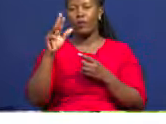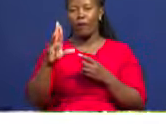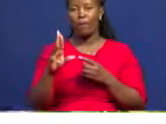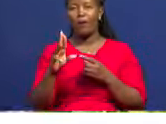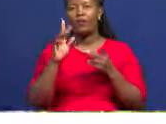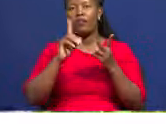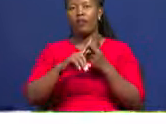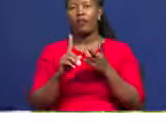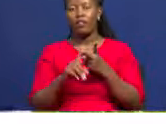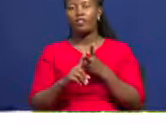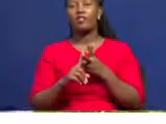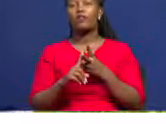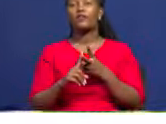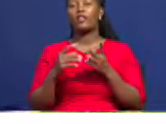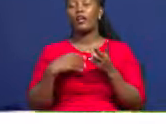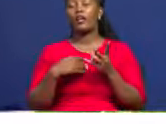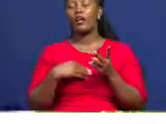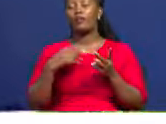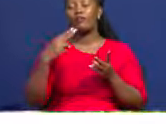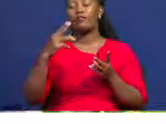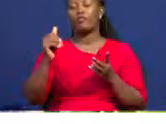have